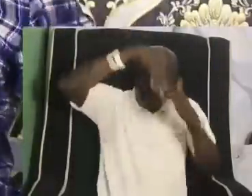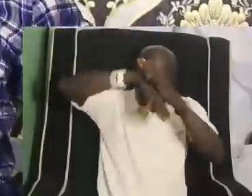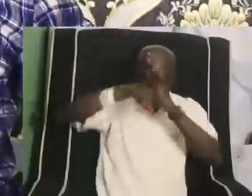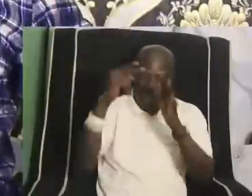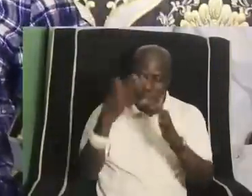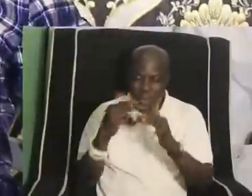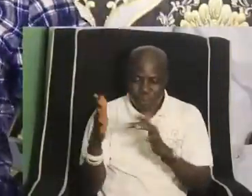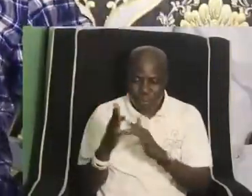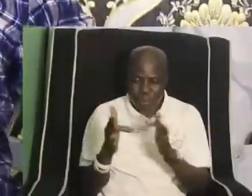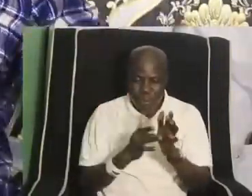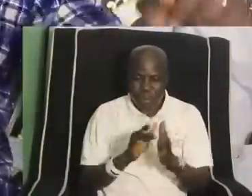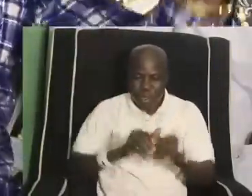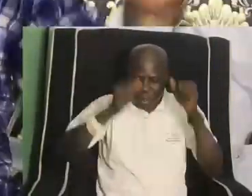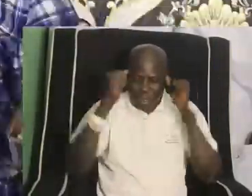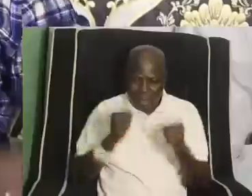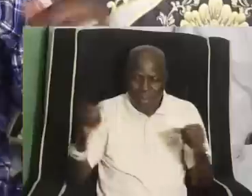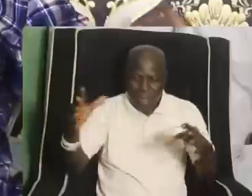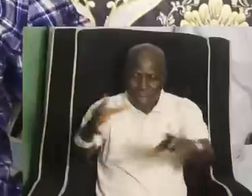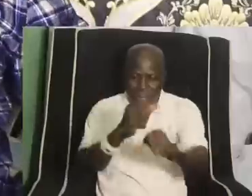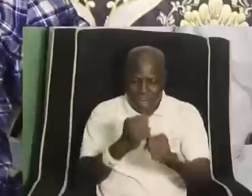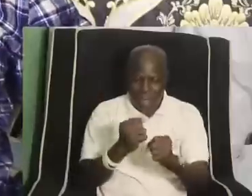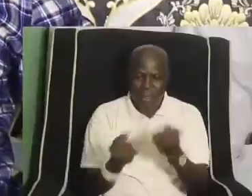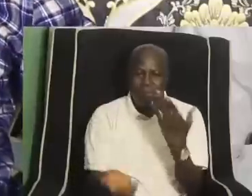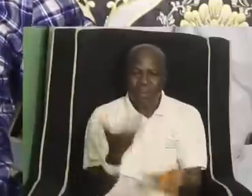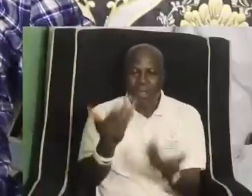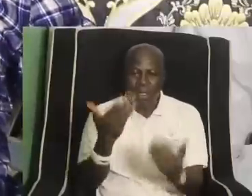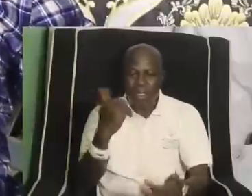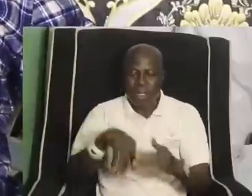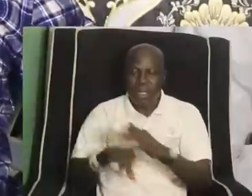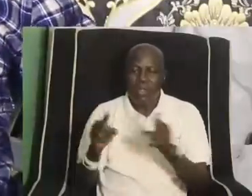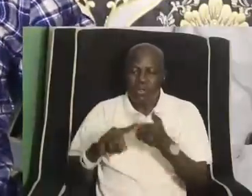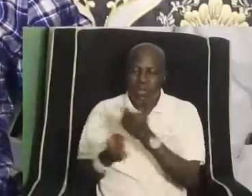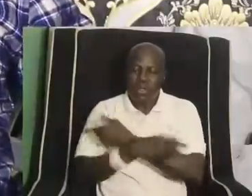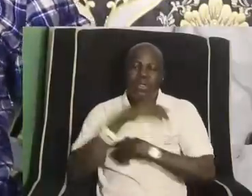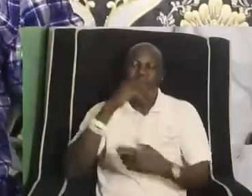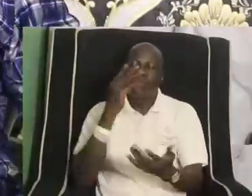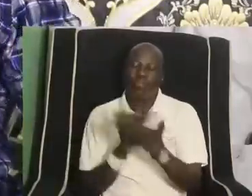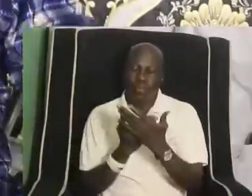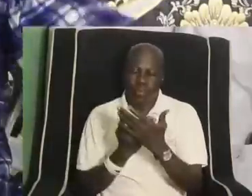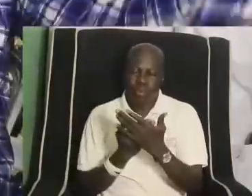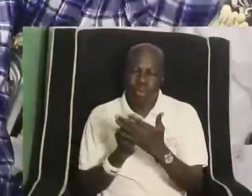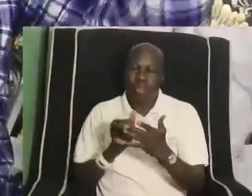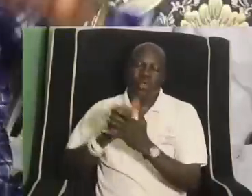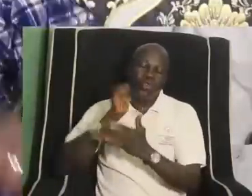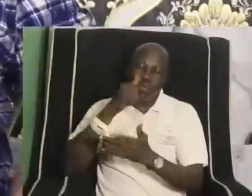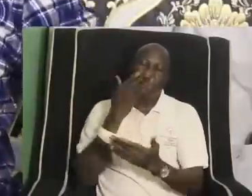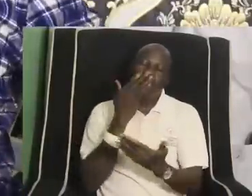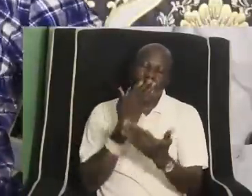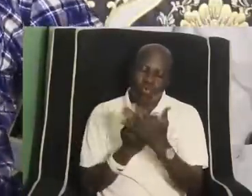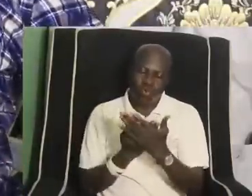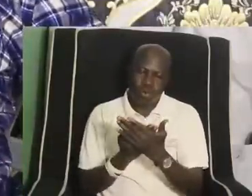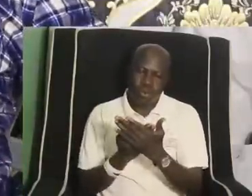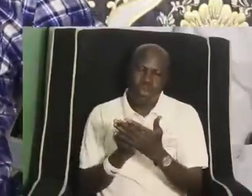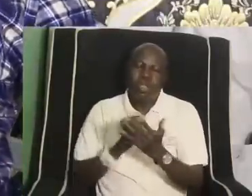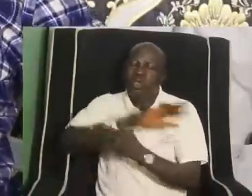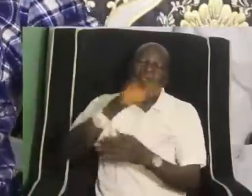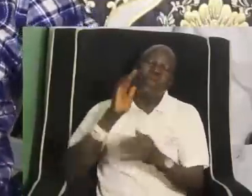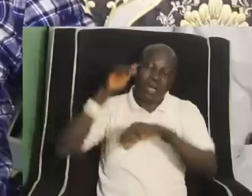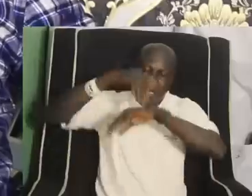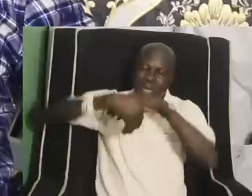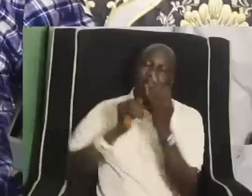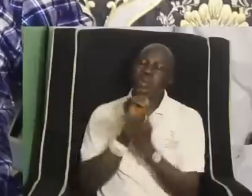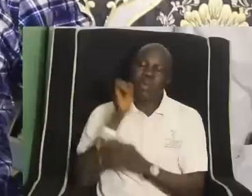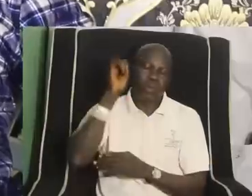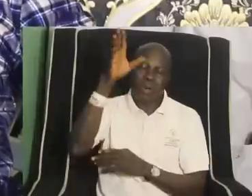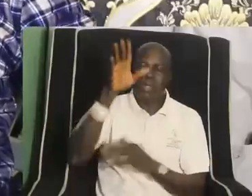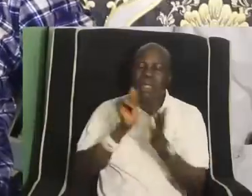the name of Jesus, that force will catch fire. Your today will be dark, tomorrow will